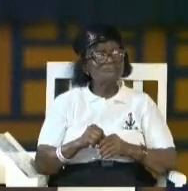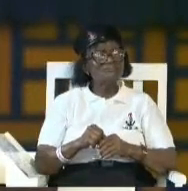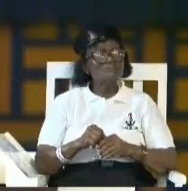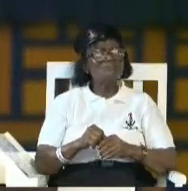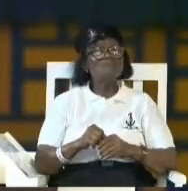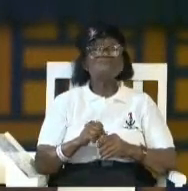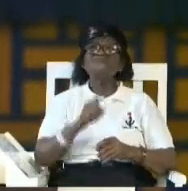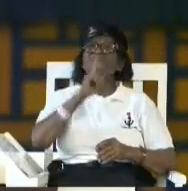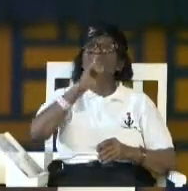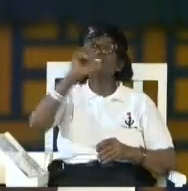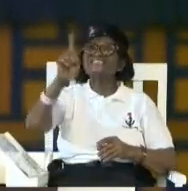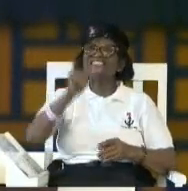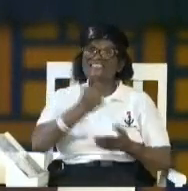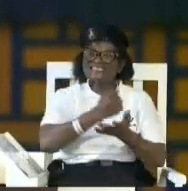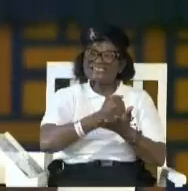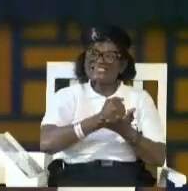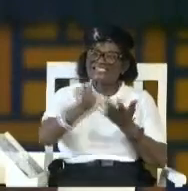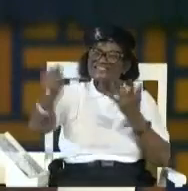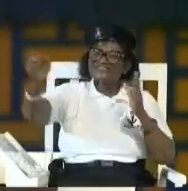sanctification